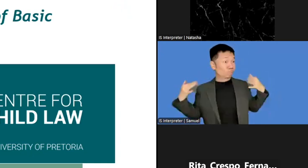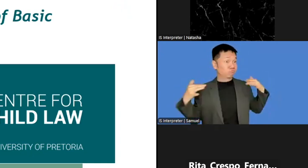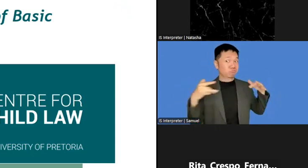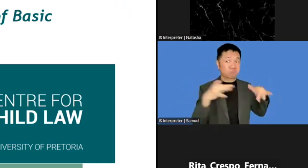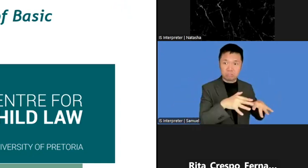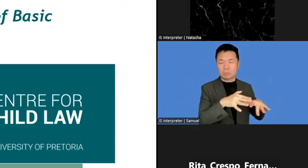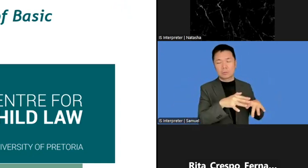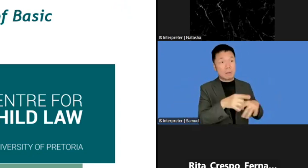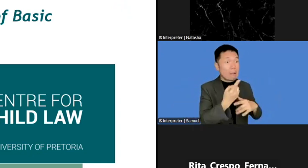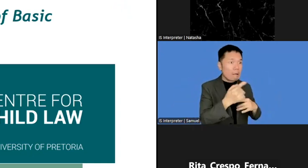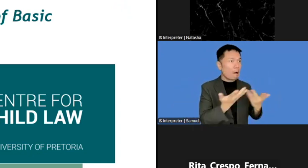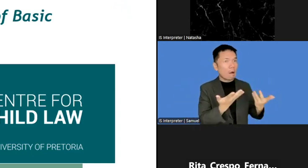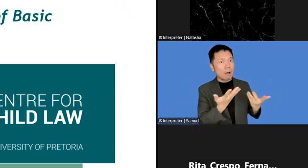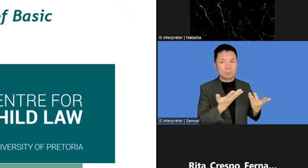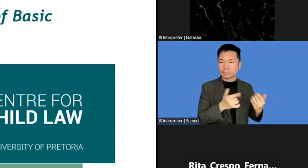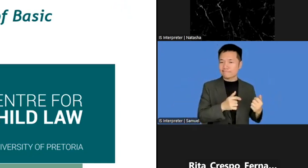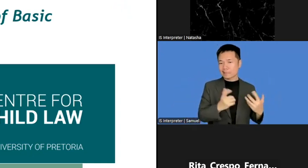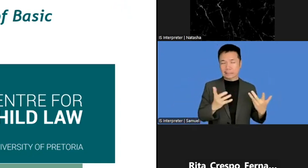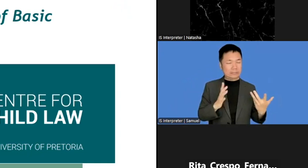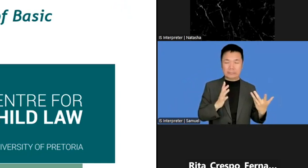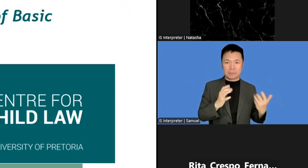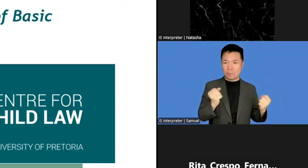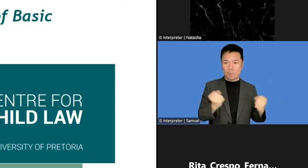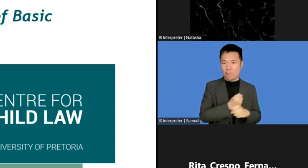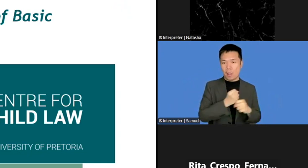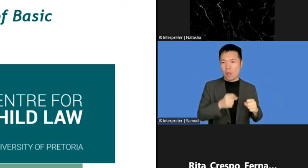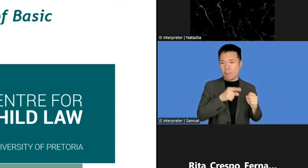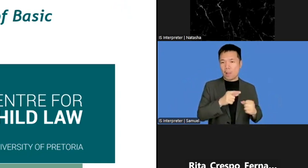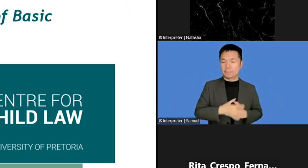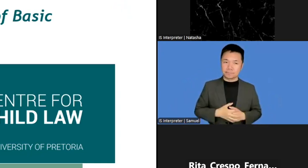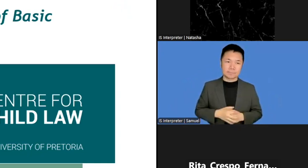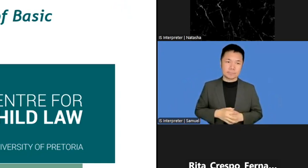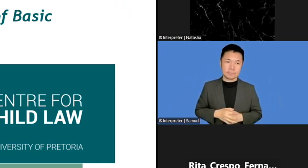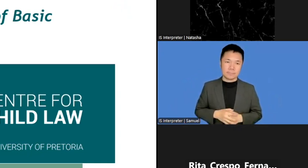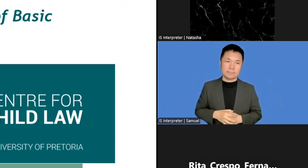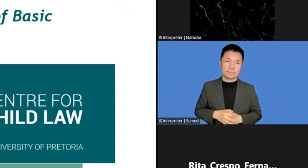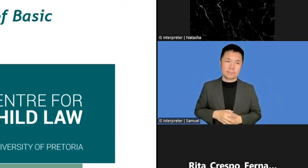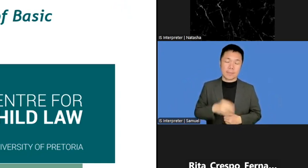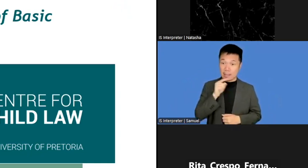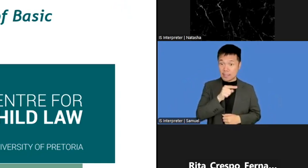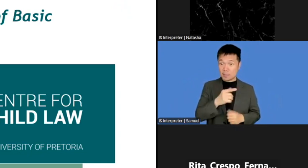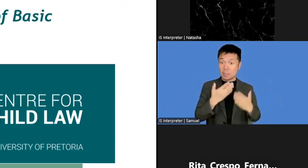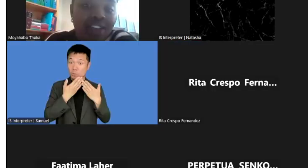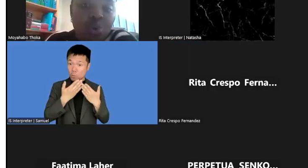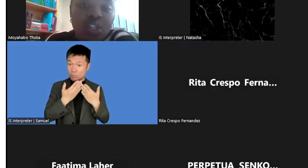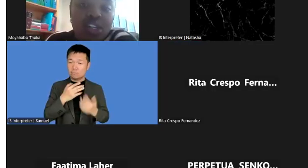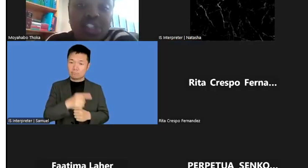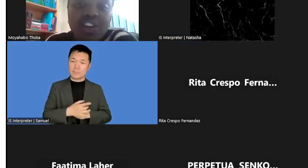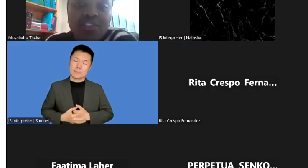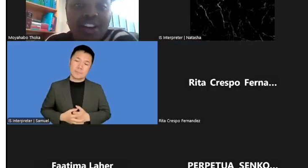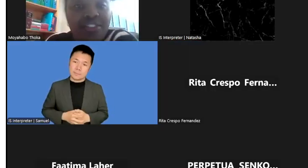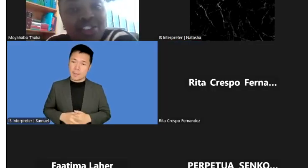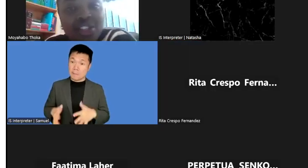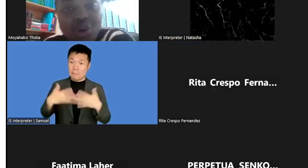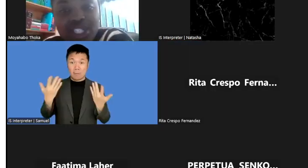So what then happens is that attached to the special school, there is a hostel. Because again, you find that there's a child who would have to ordinarily